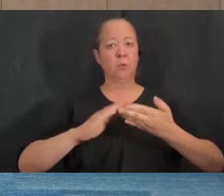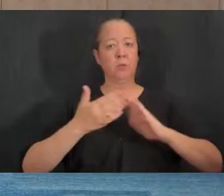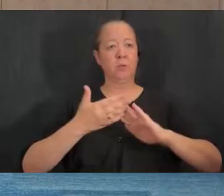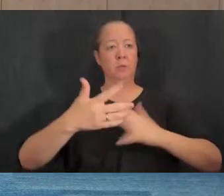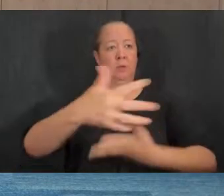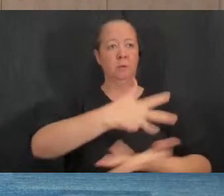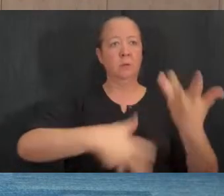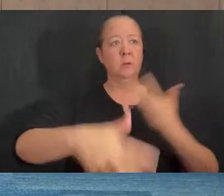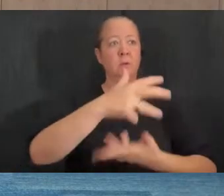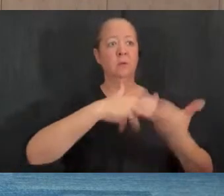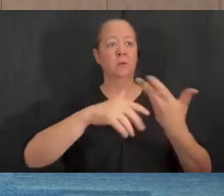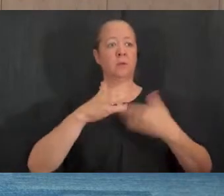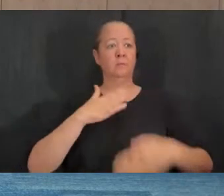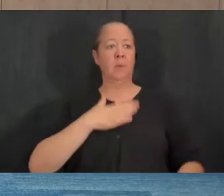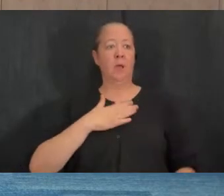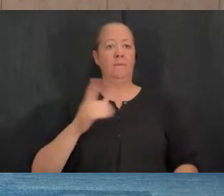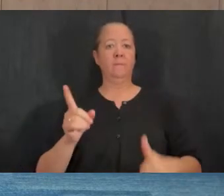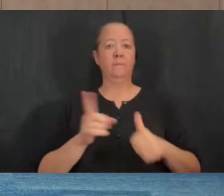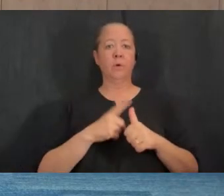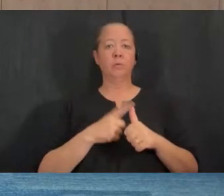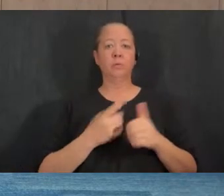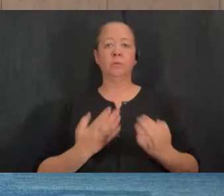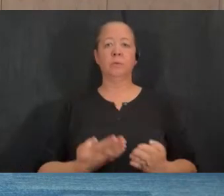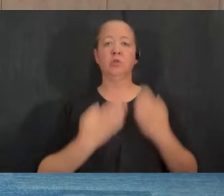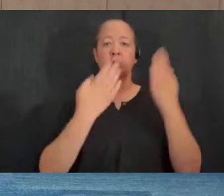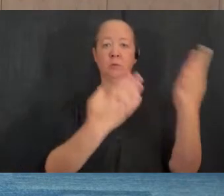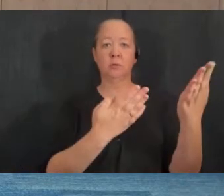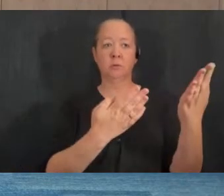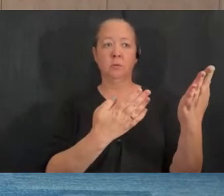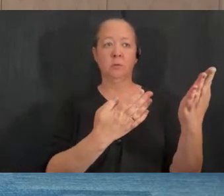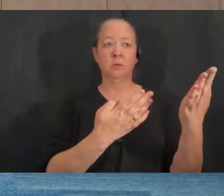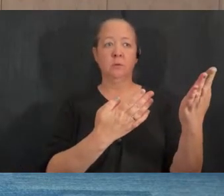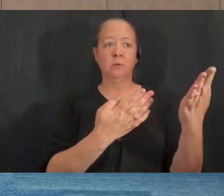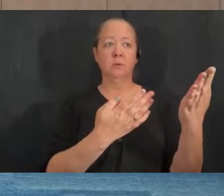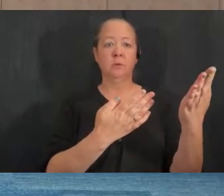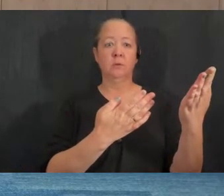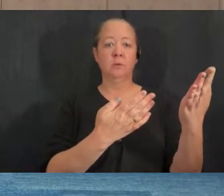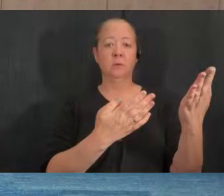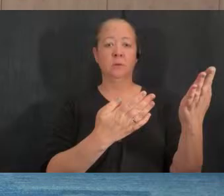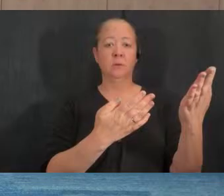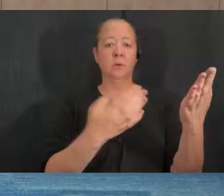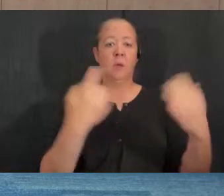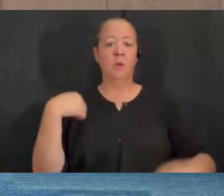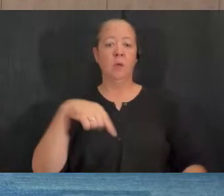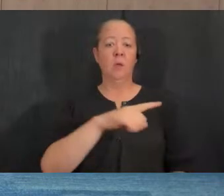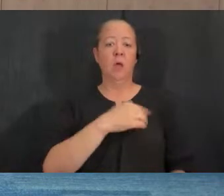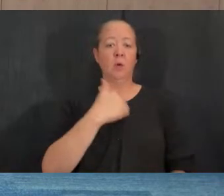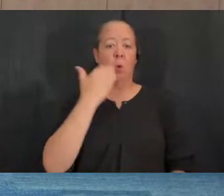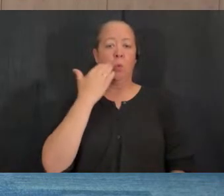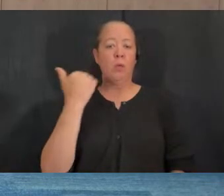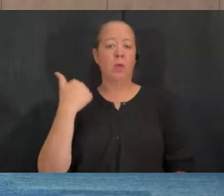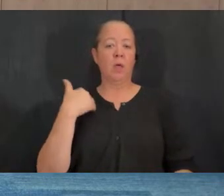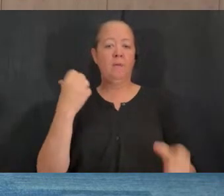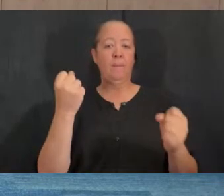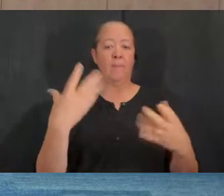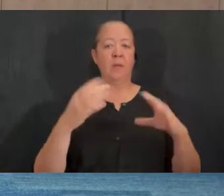first suggestion. We have several organizations. I know a lot of things that you mentioned as far as